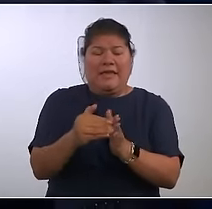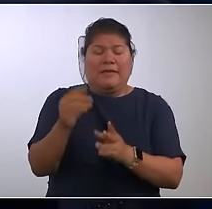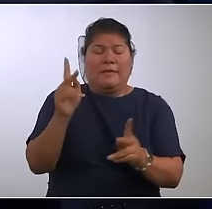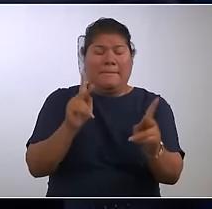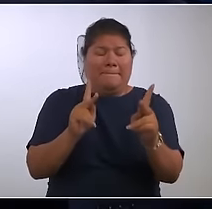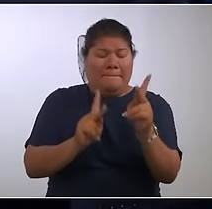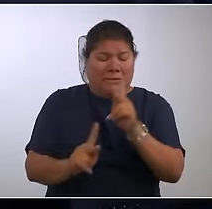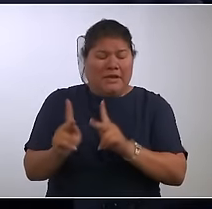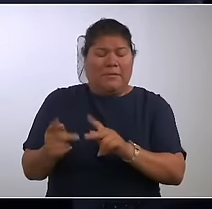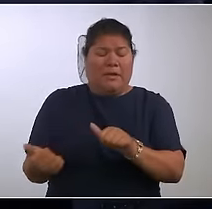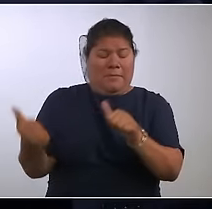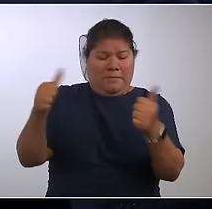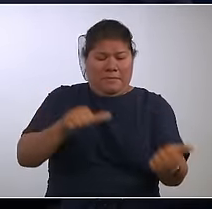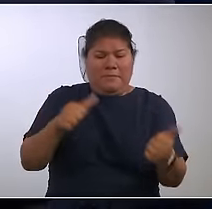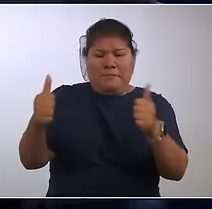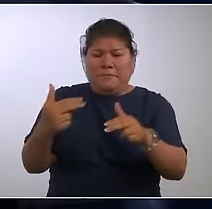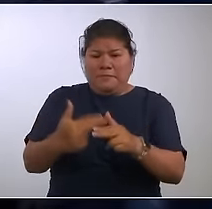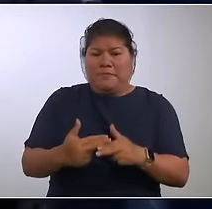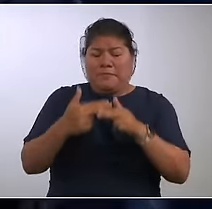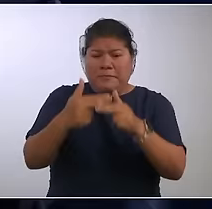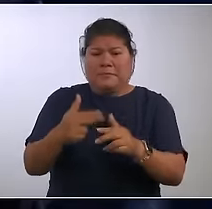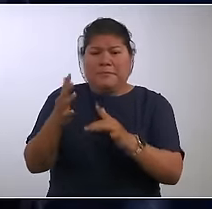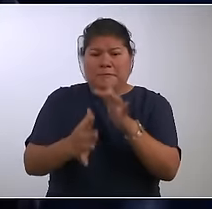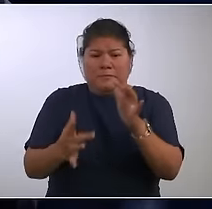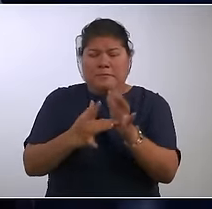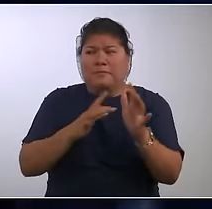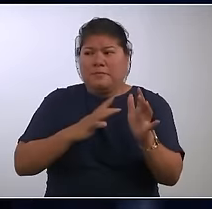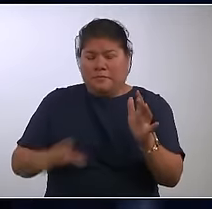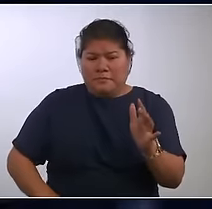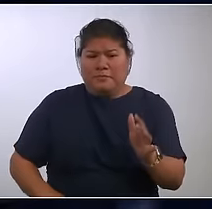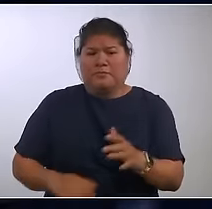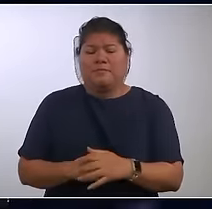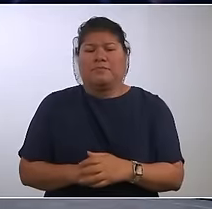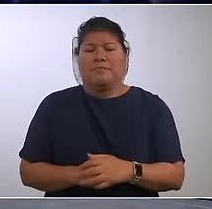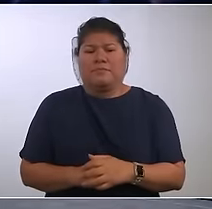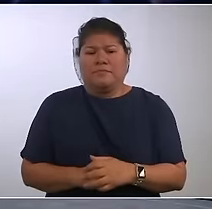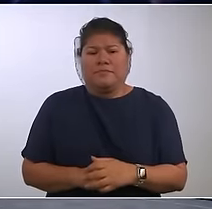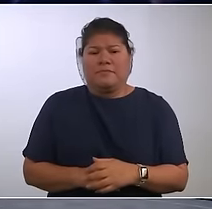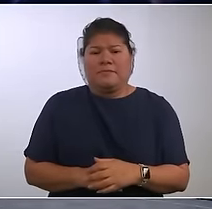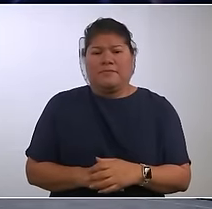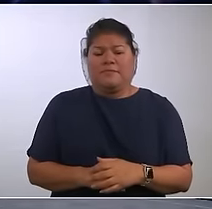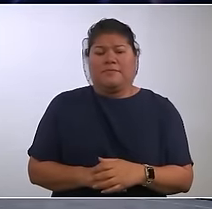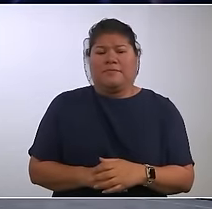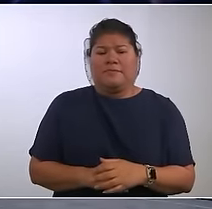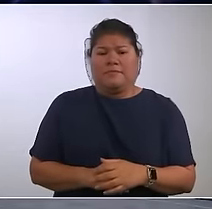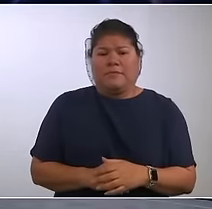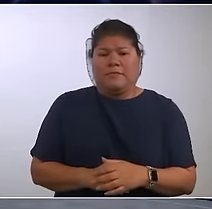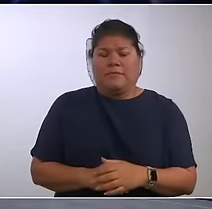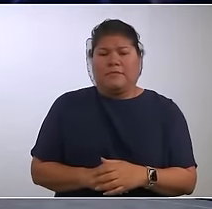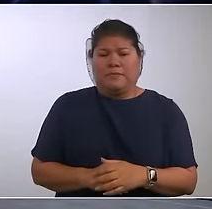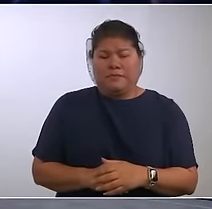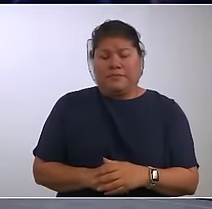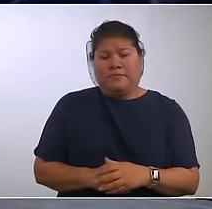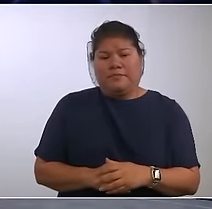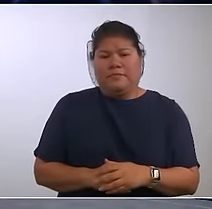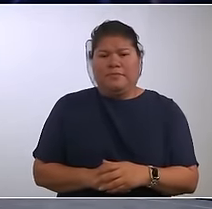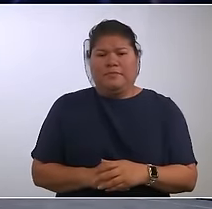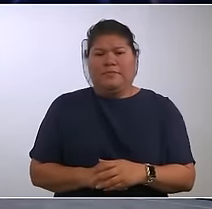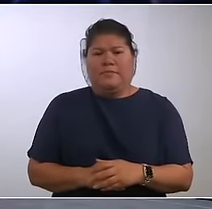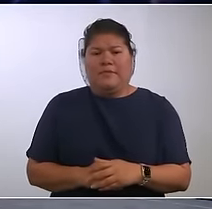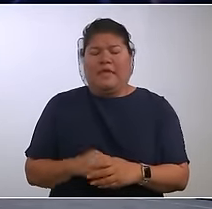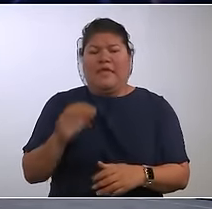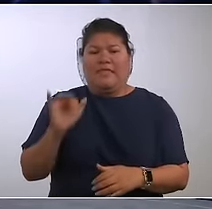sido bautizadas en el nombre del Señor Jesús. 55,000 people have been baptized in the name of Jesus. Hay un